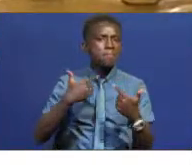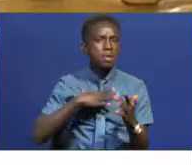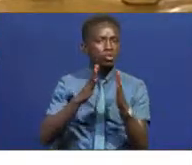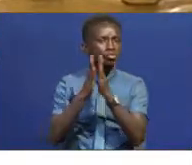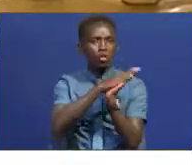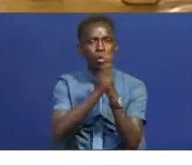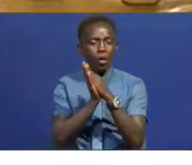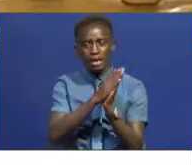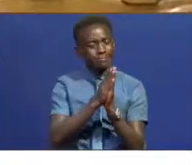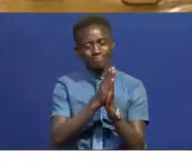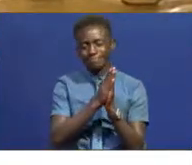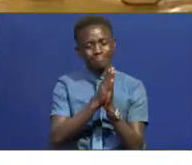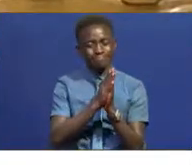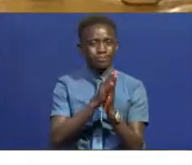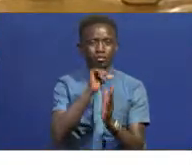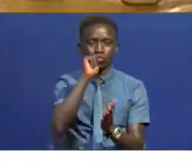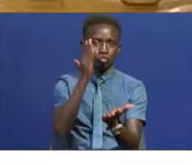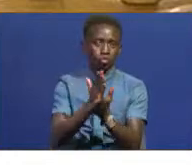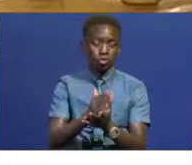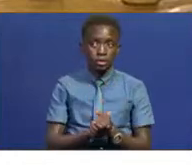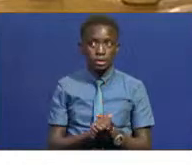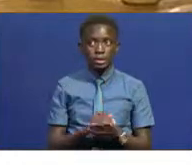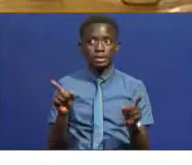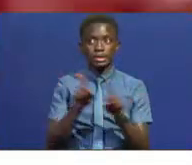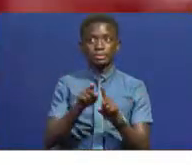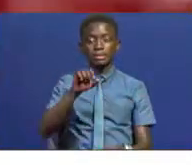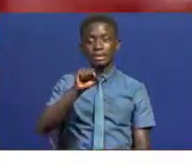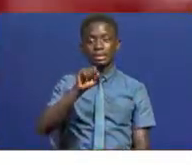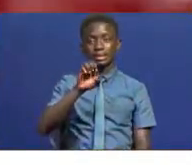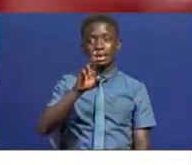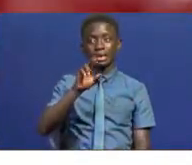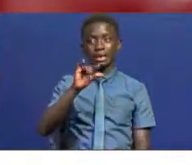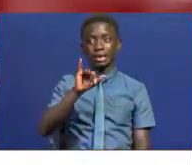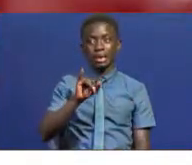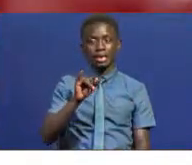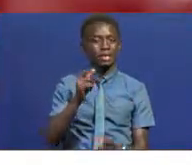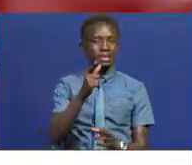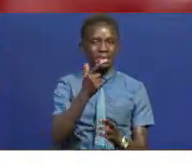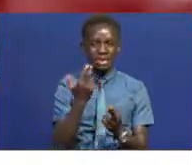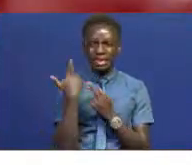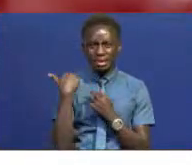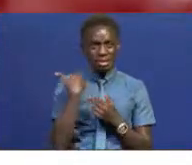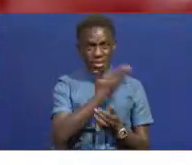Senator Charargei any duty to show him the completion certificate. Radiator